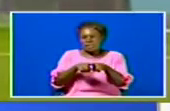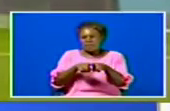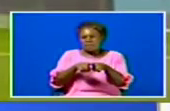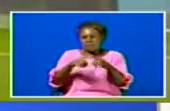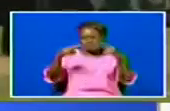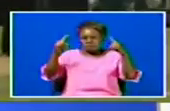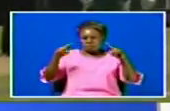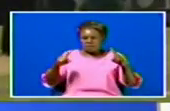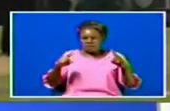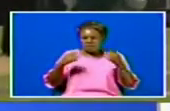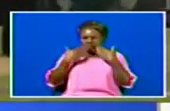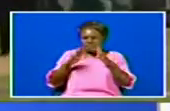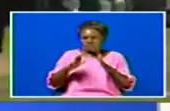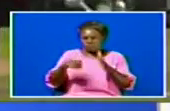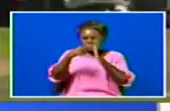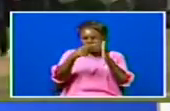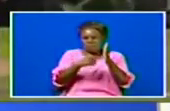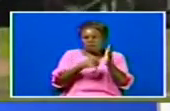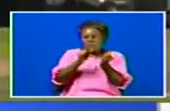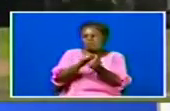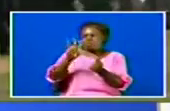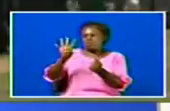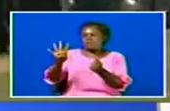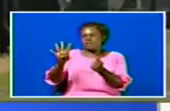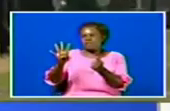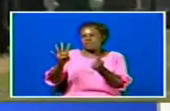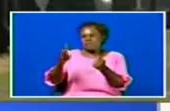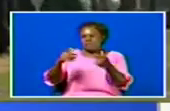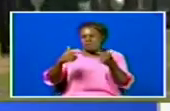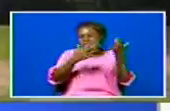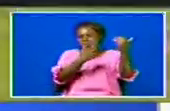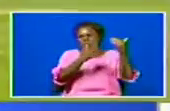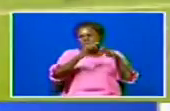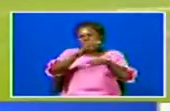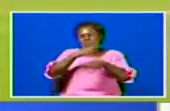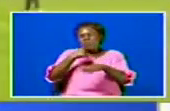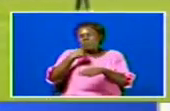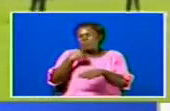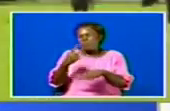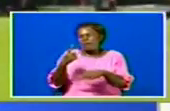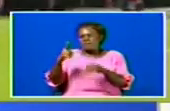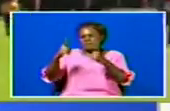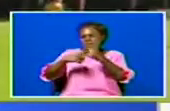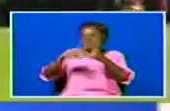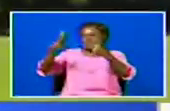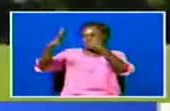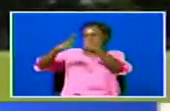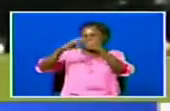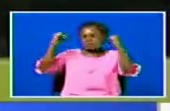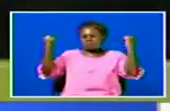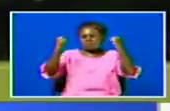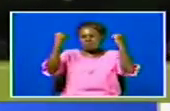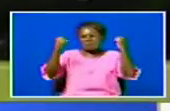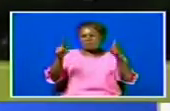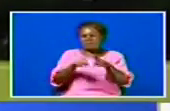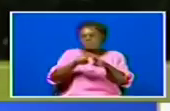to finish with 14 fours and 5 sixes to lay the groundwork for a whopping 169-run victory. Jasraj